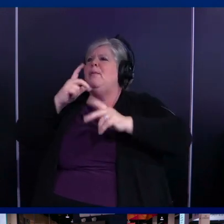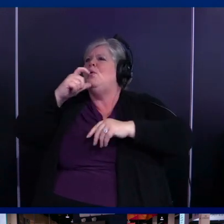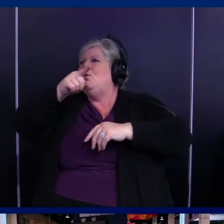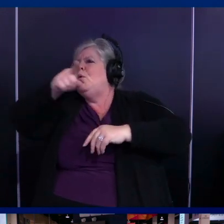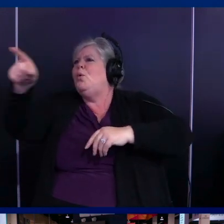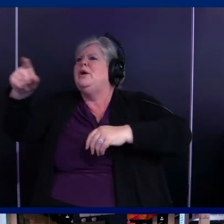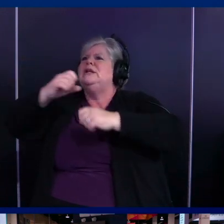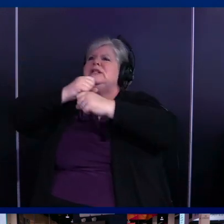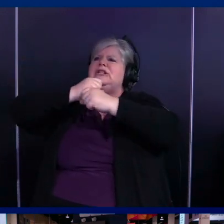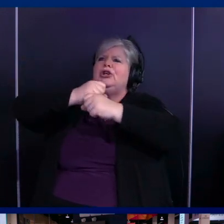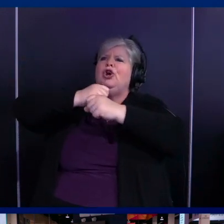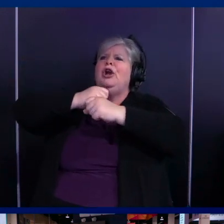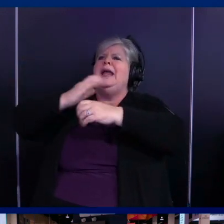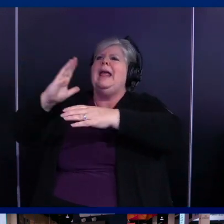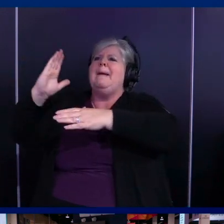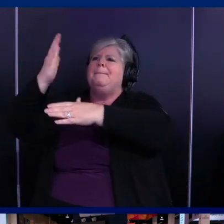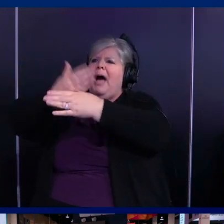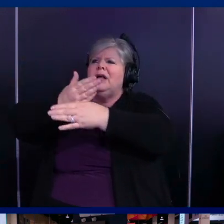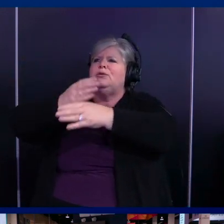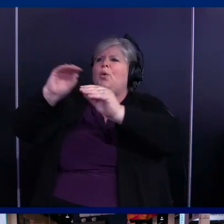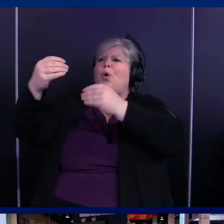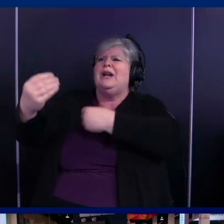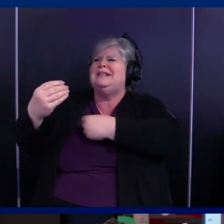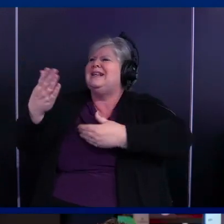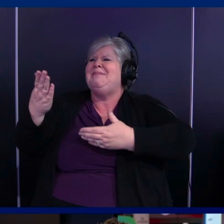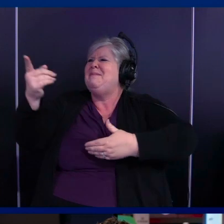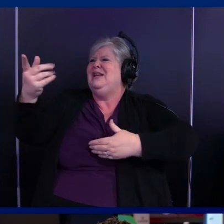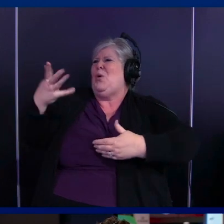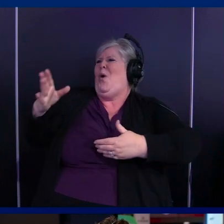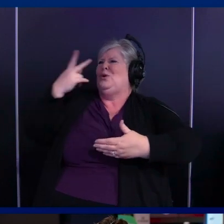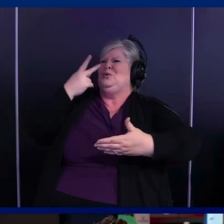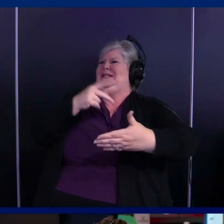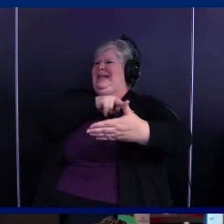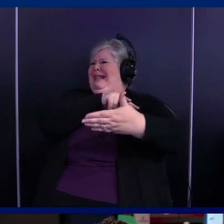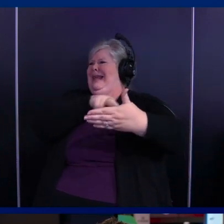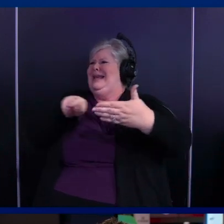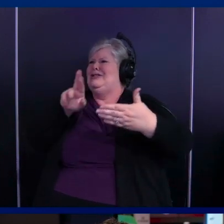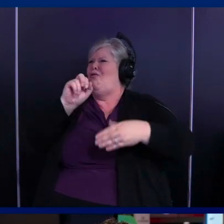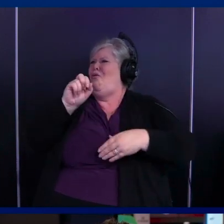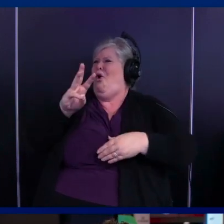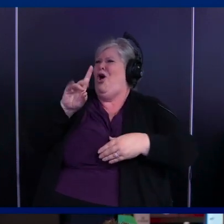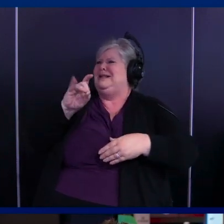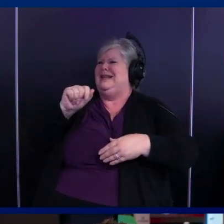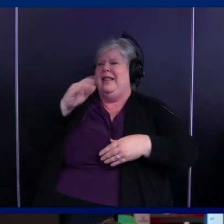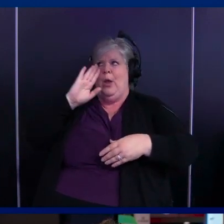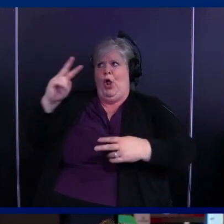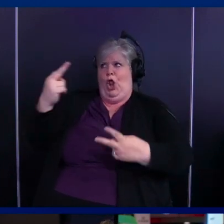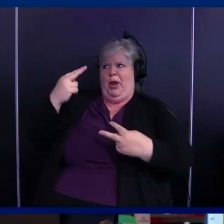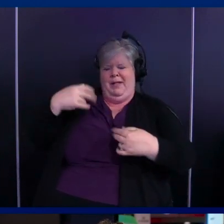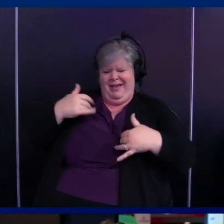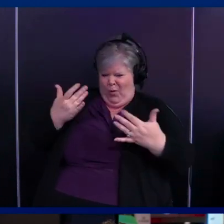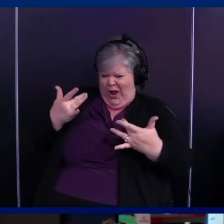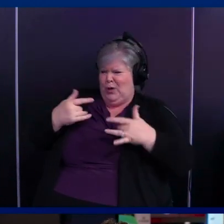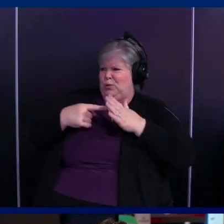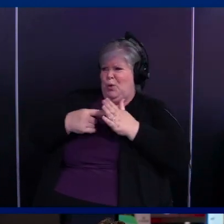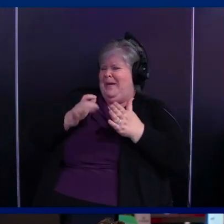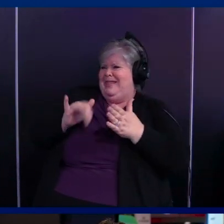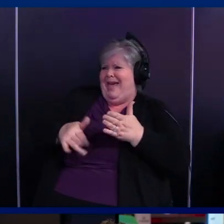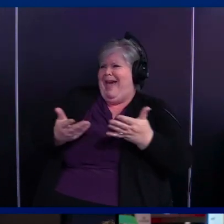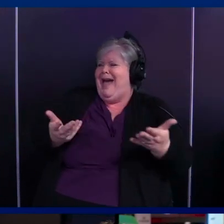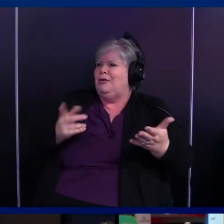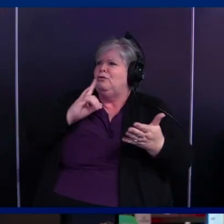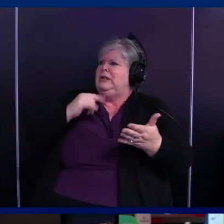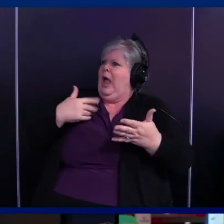organization, they're probably not going to want to see this raw data. They'll look at me like I have a third eye and be like, Kyle, why are you showing me this? Show me something